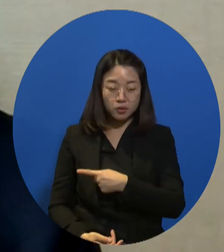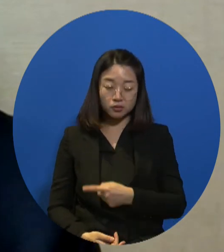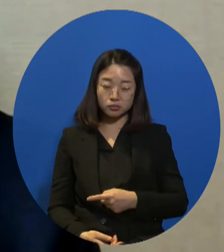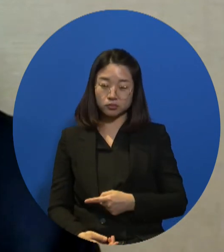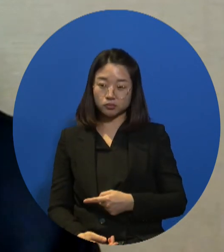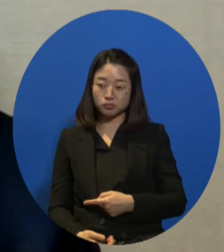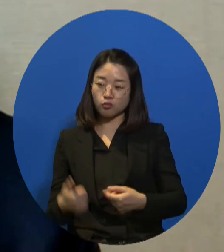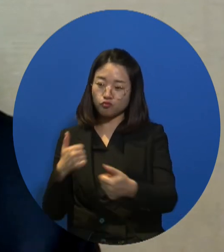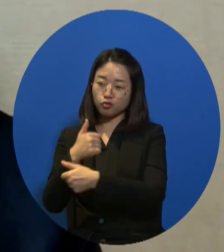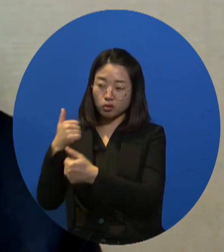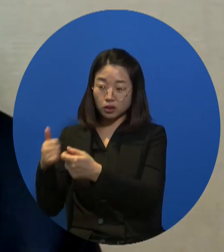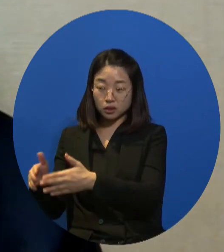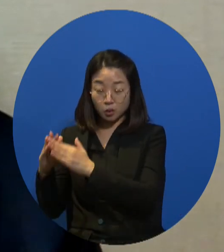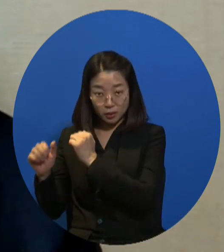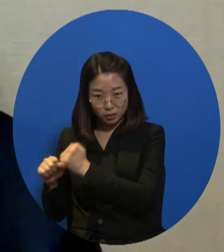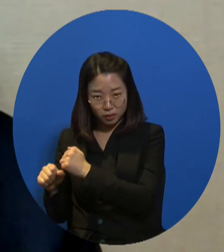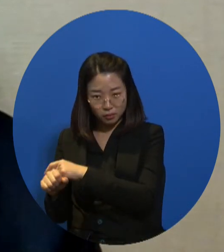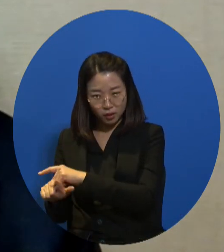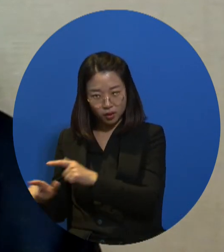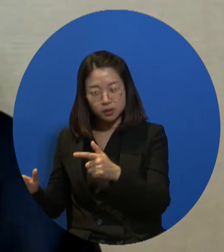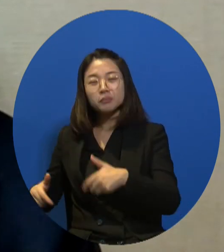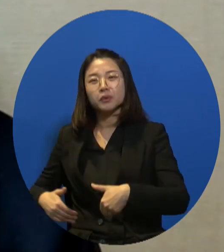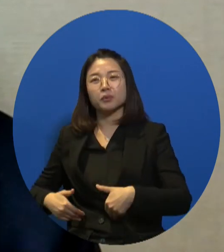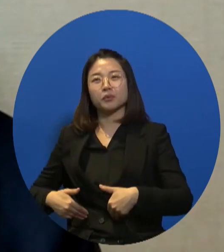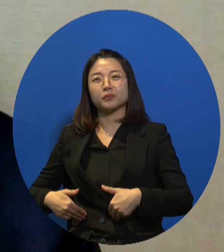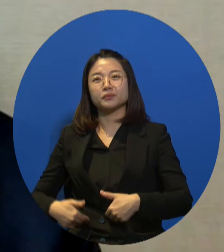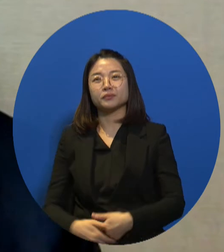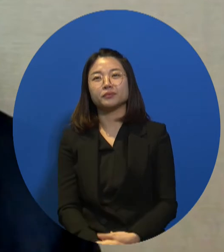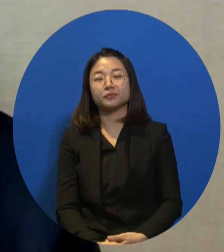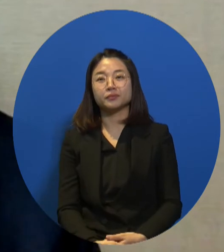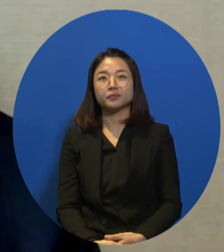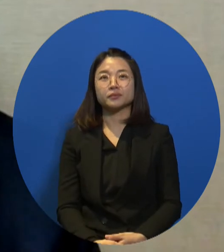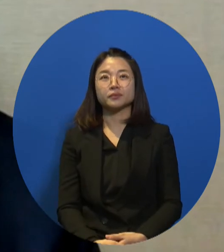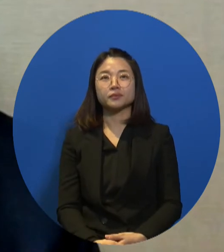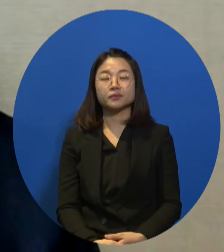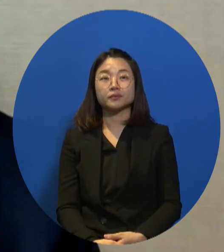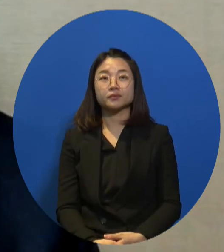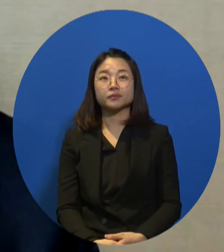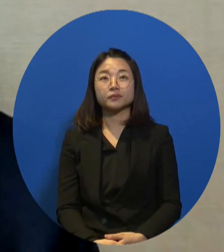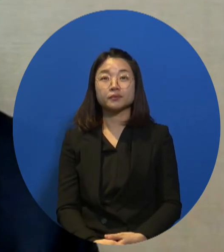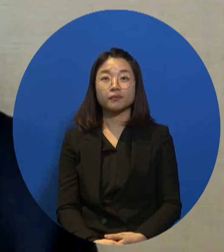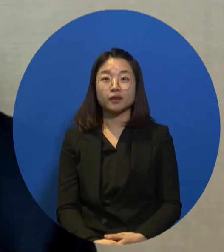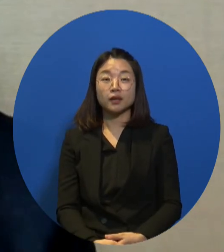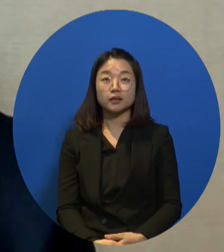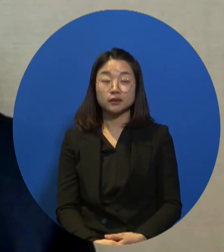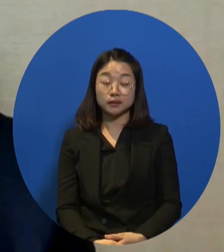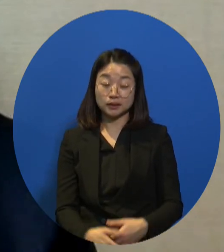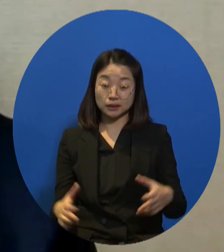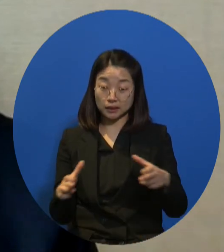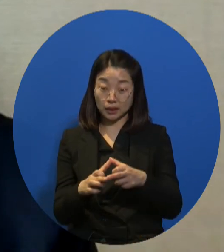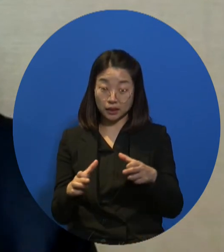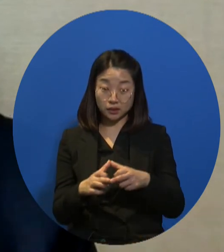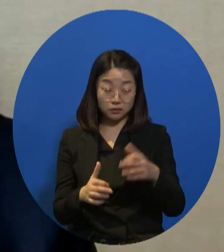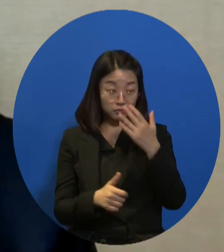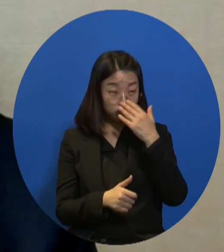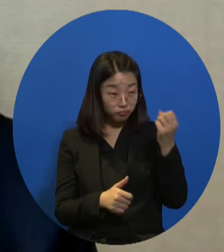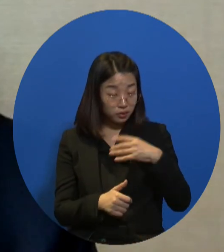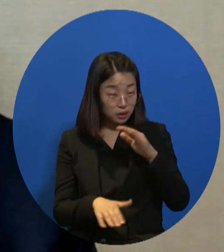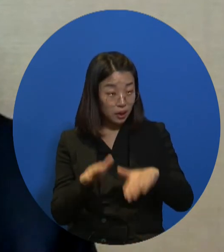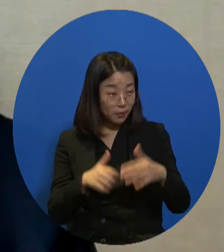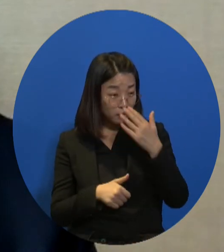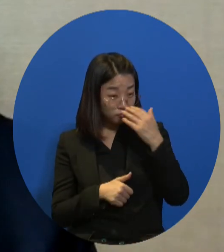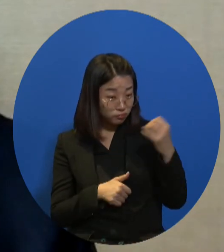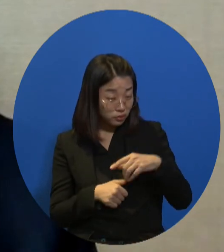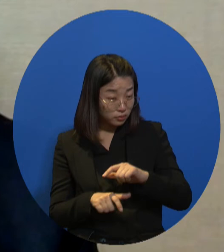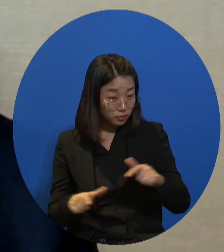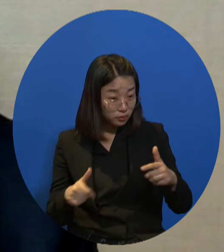may entrust the National Human Rights Commission so that they can function as a supportive body. And if there's any violation of the rights